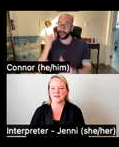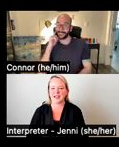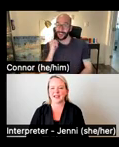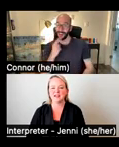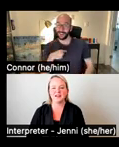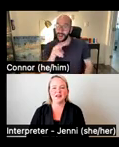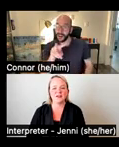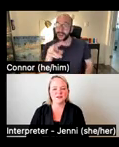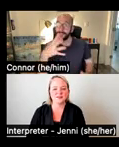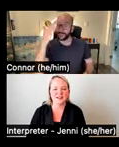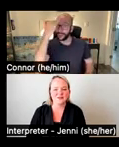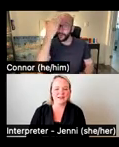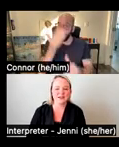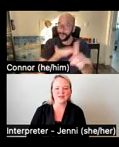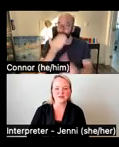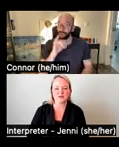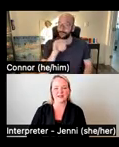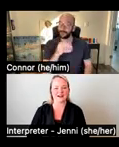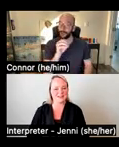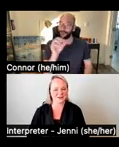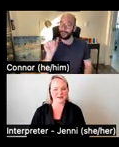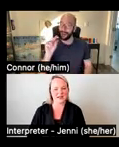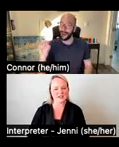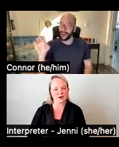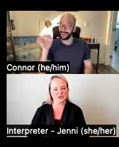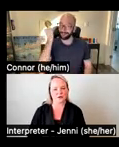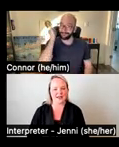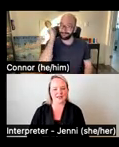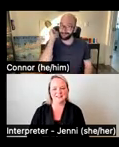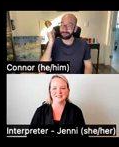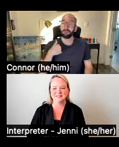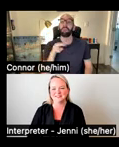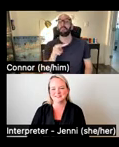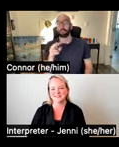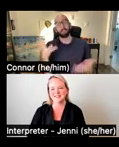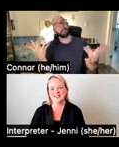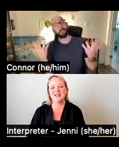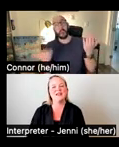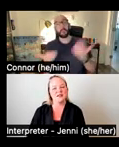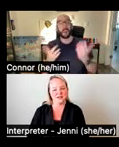Oh, okay. There's a deaf individual there. It's so funny. I know Joanne.